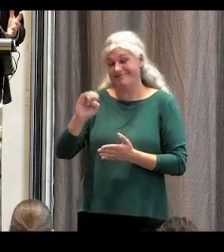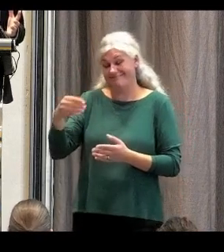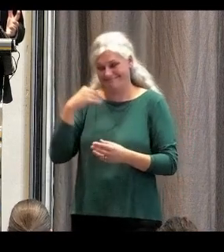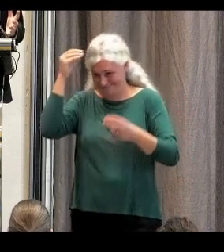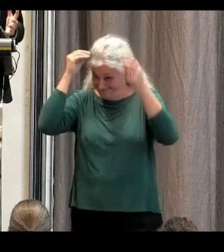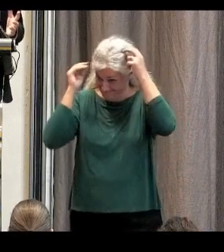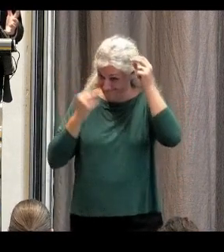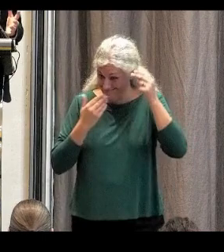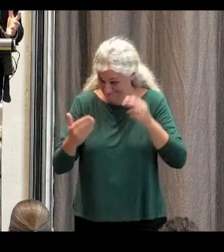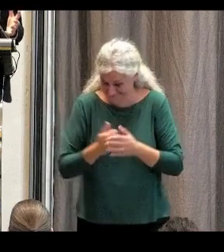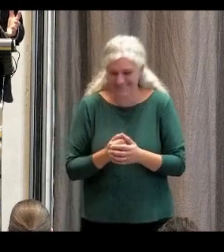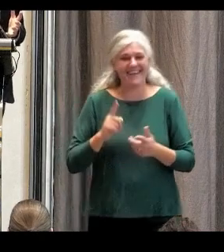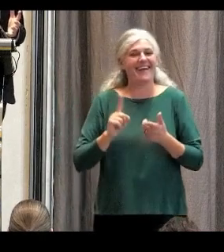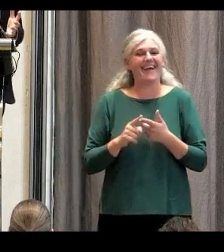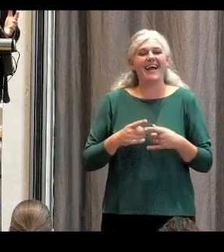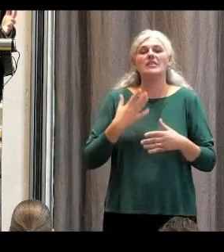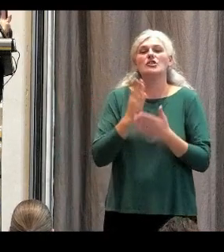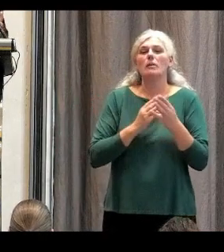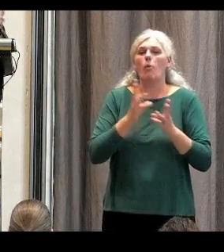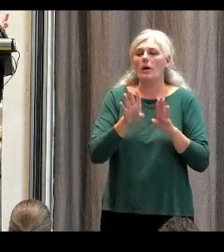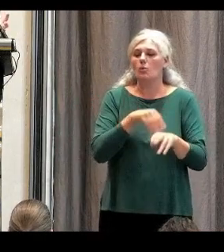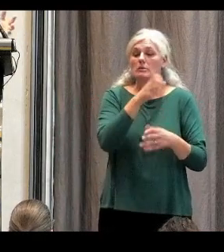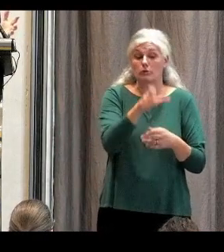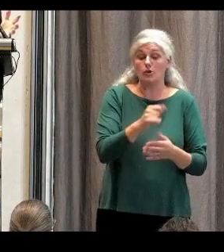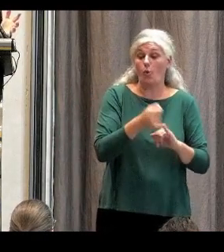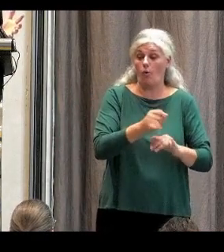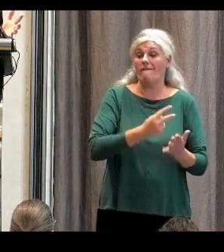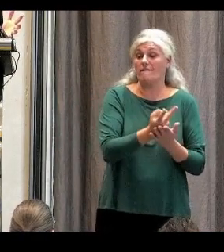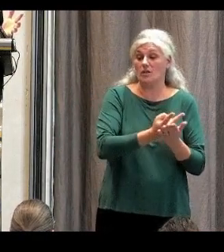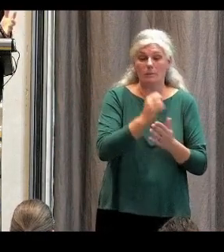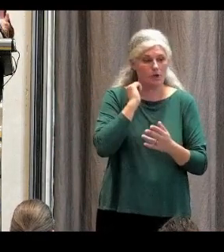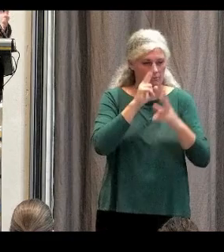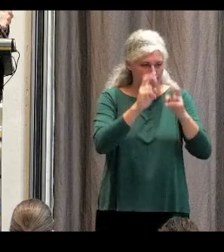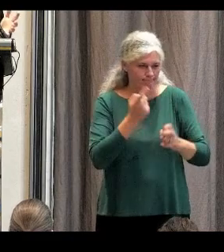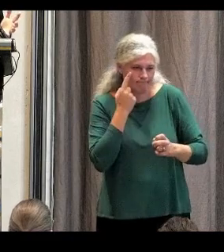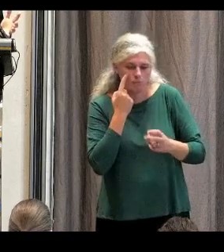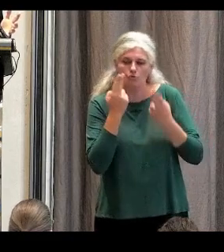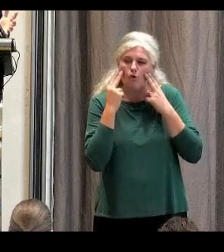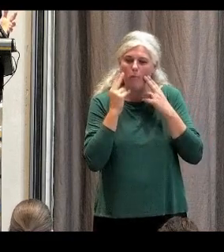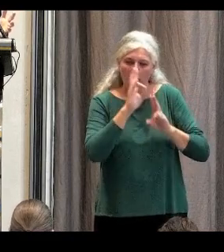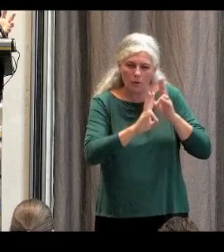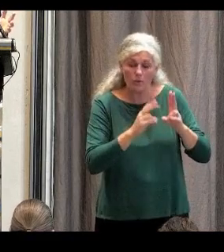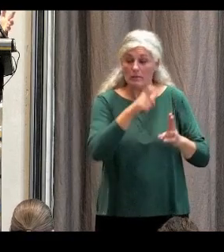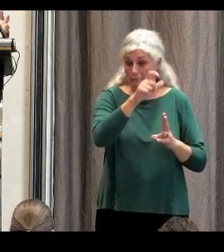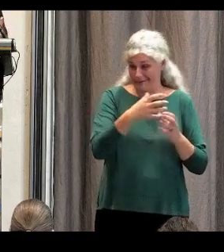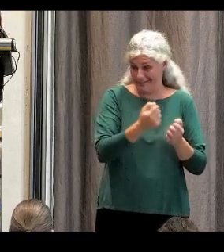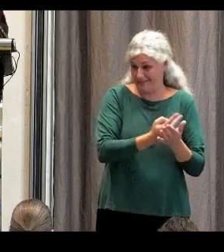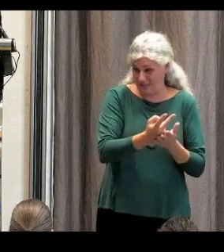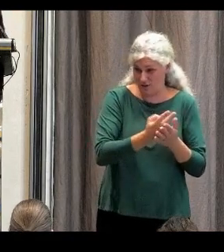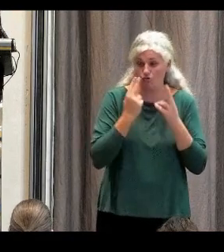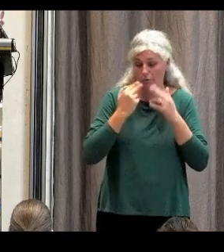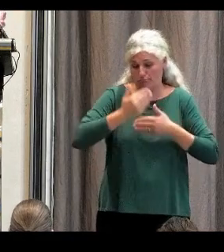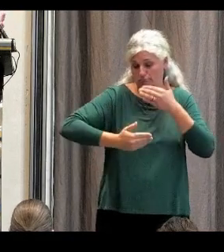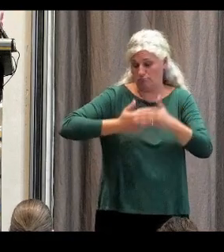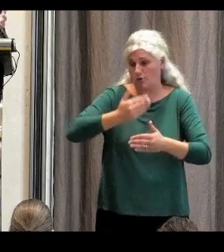neurology to help us work out whether somebody's had a seizure, because often the investigations will be normal, even though the person's had a seizure.